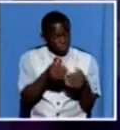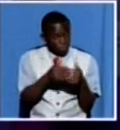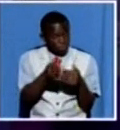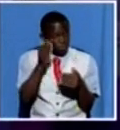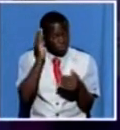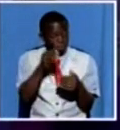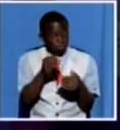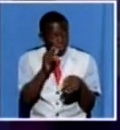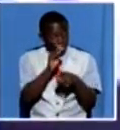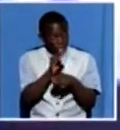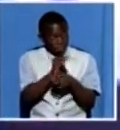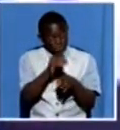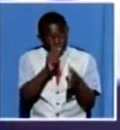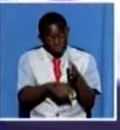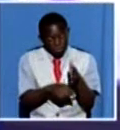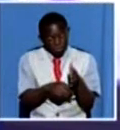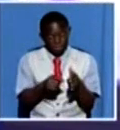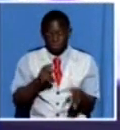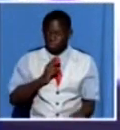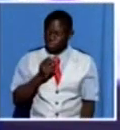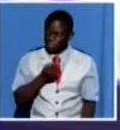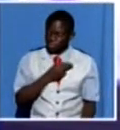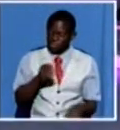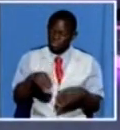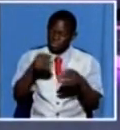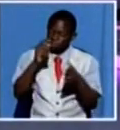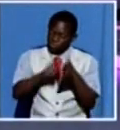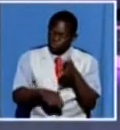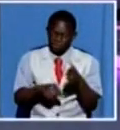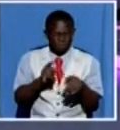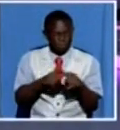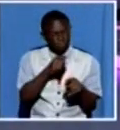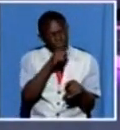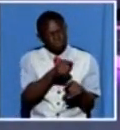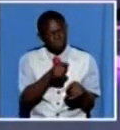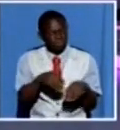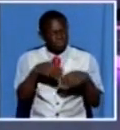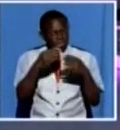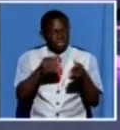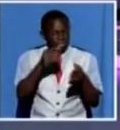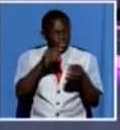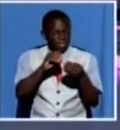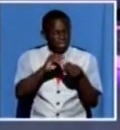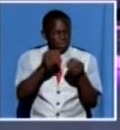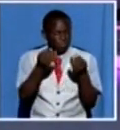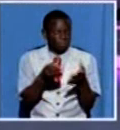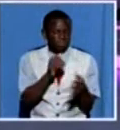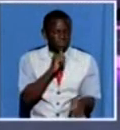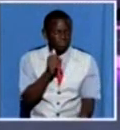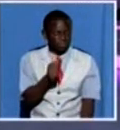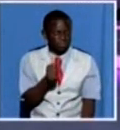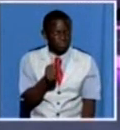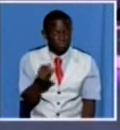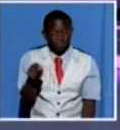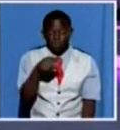of reacting like this. We have been giving costs, and you are reacting here because you've not been giving costs. No, are you giving costs with the ones that are coming